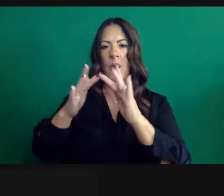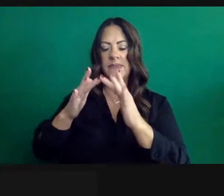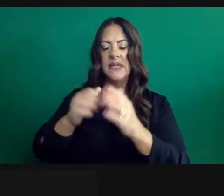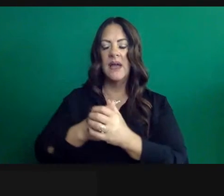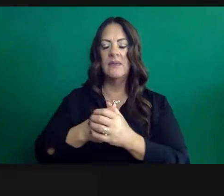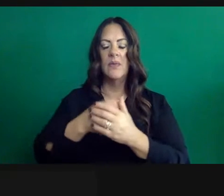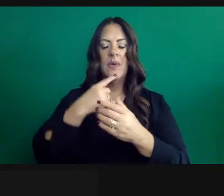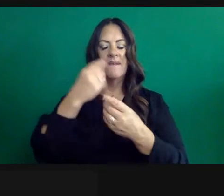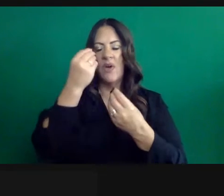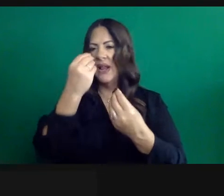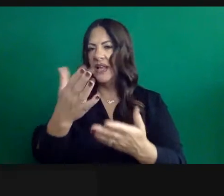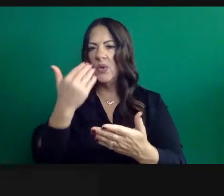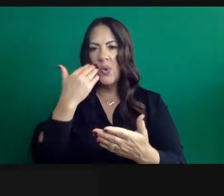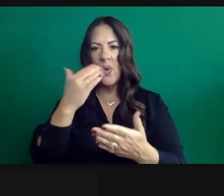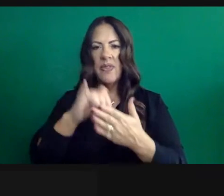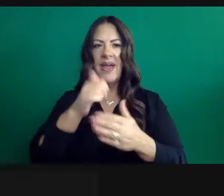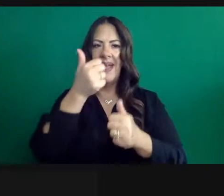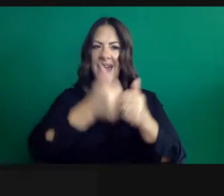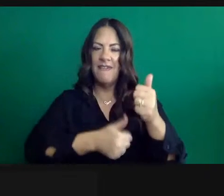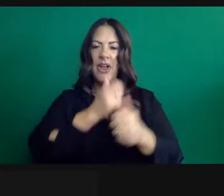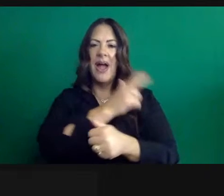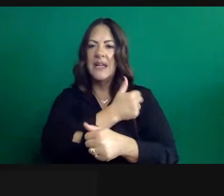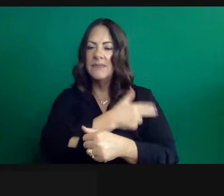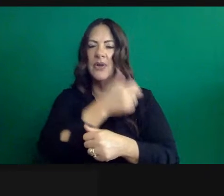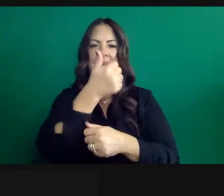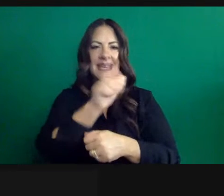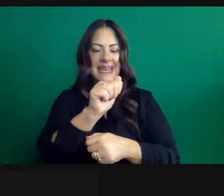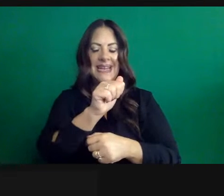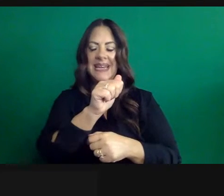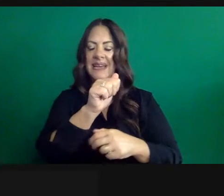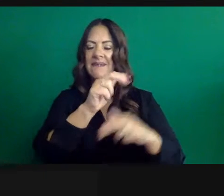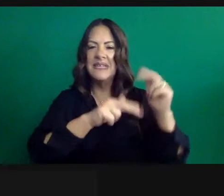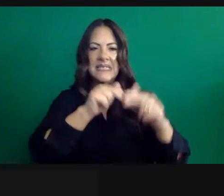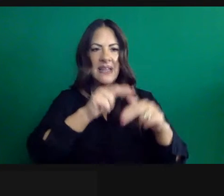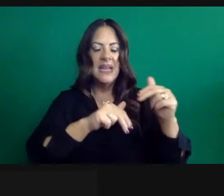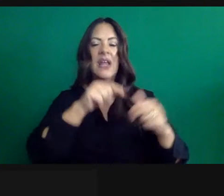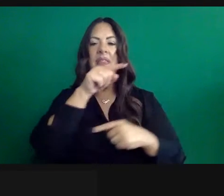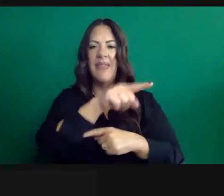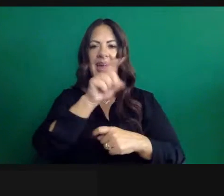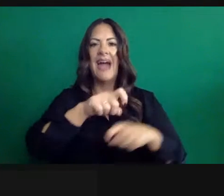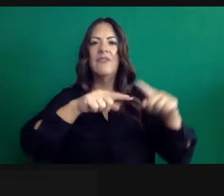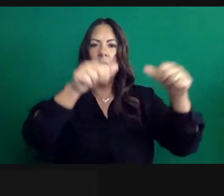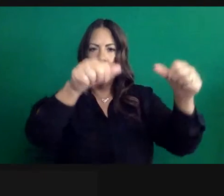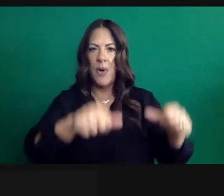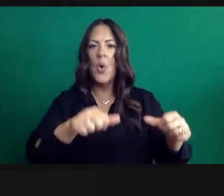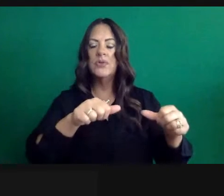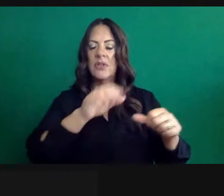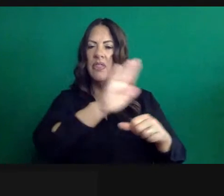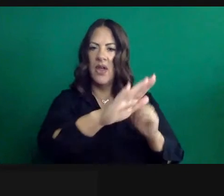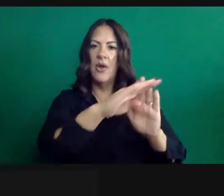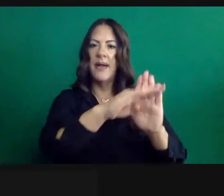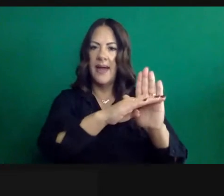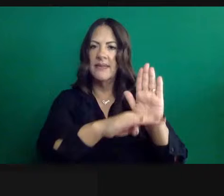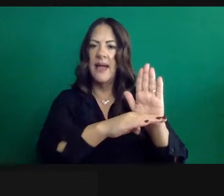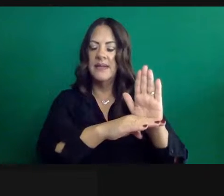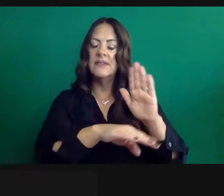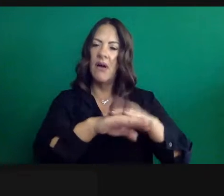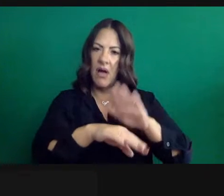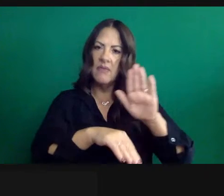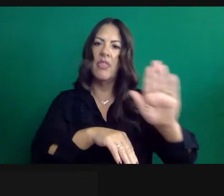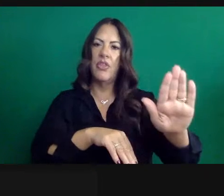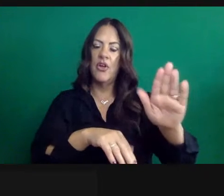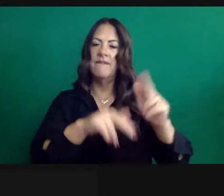facility, as you've already pointed out, across the state to post their own guidelines. They could be the unique guidelines of